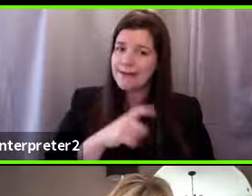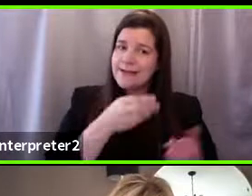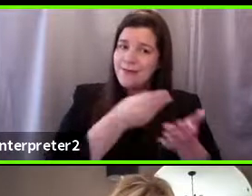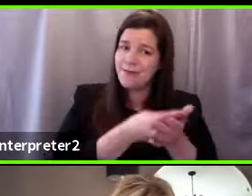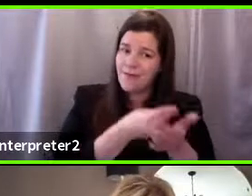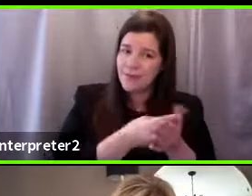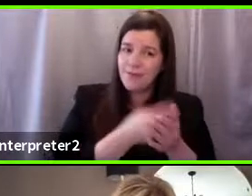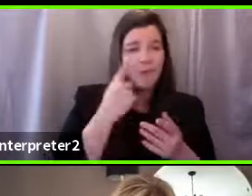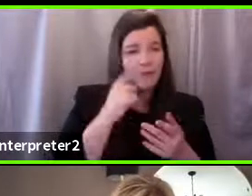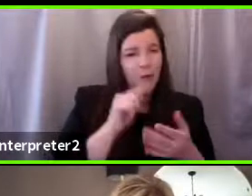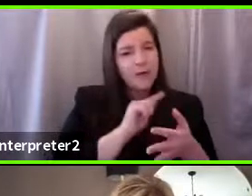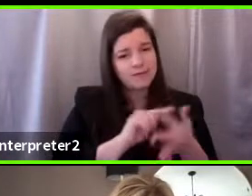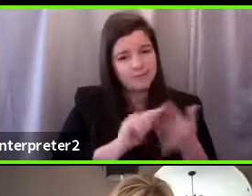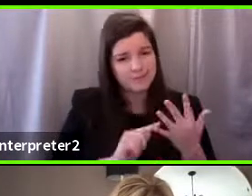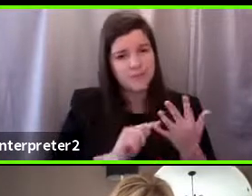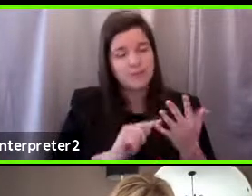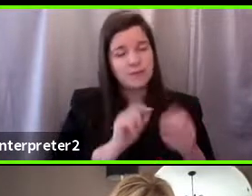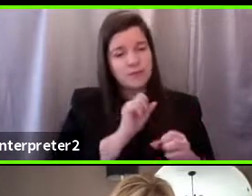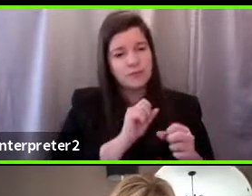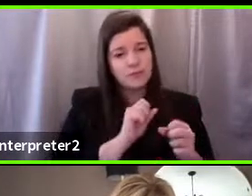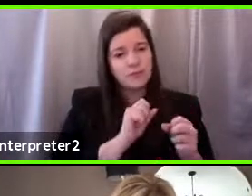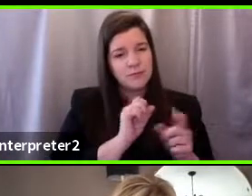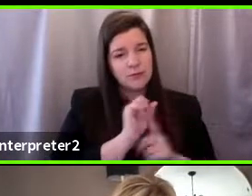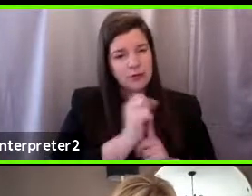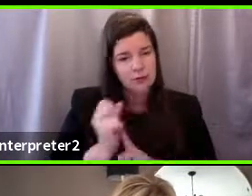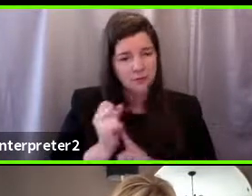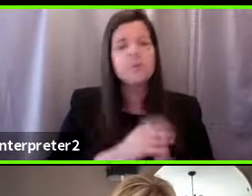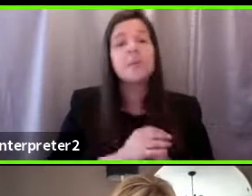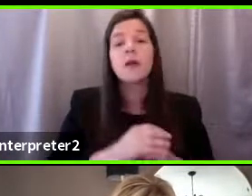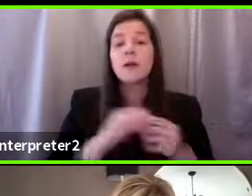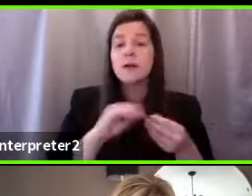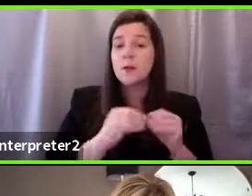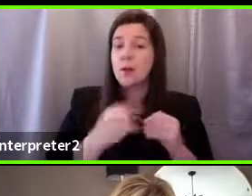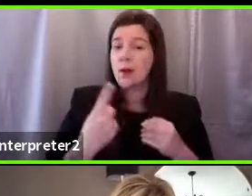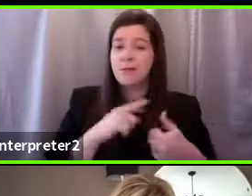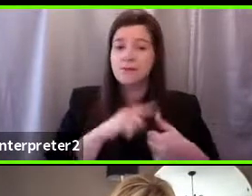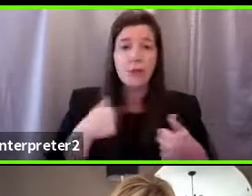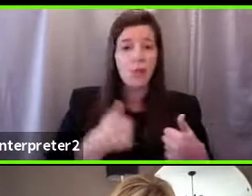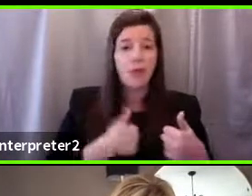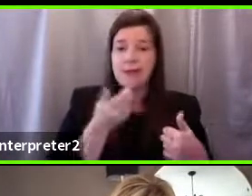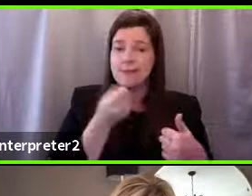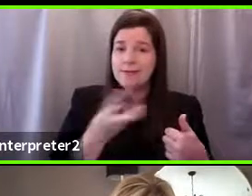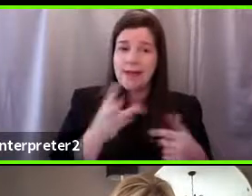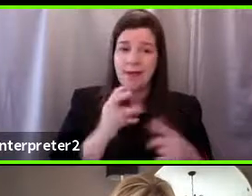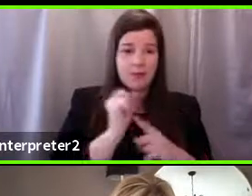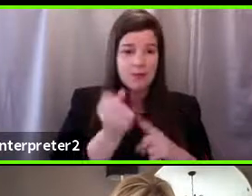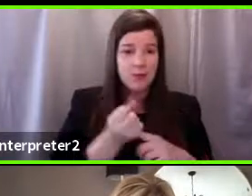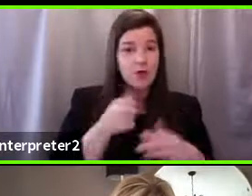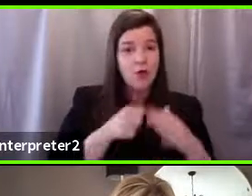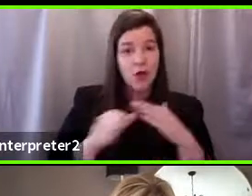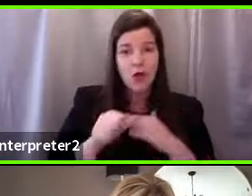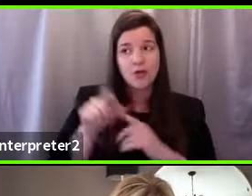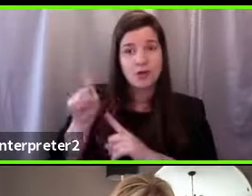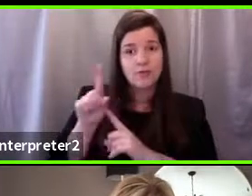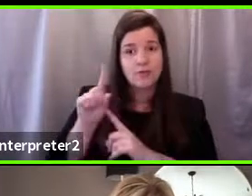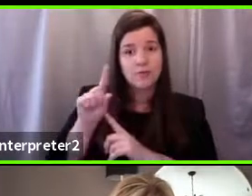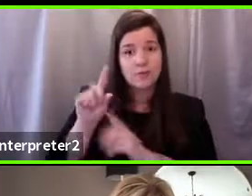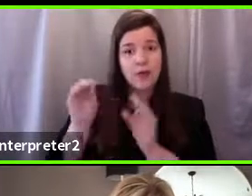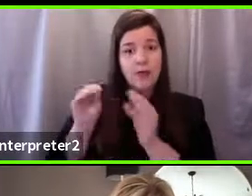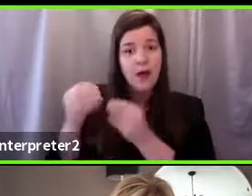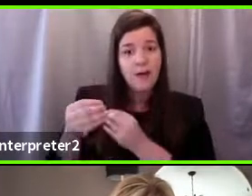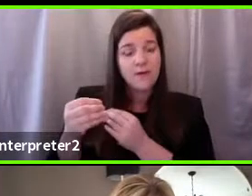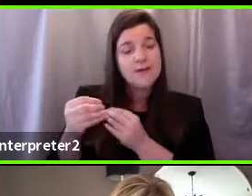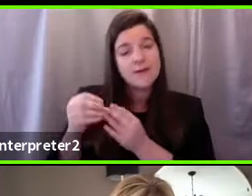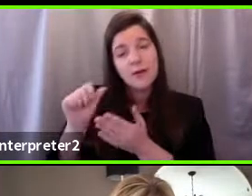several tasks. Number one, the board currently has several cases in the Office of Attorney General's office to be